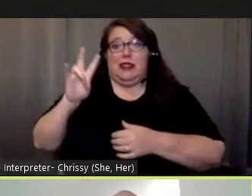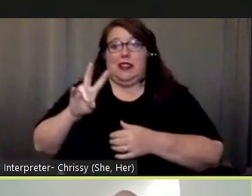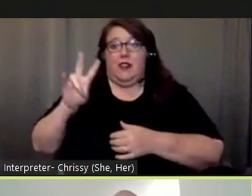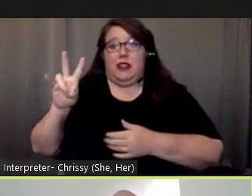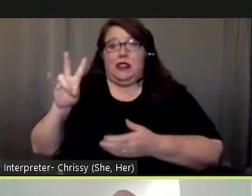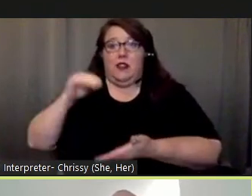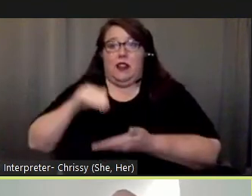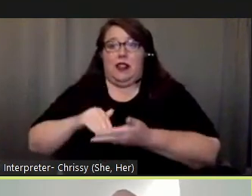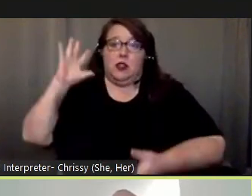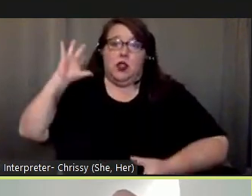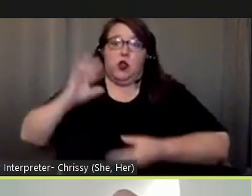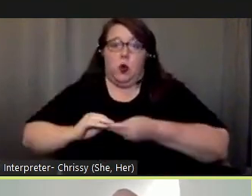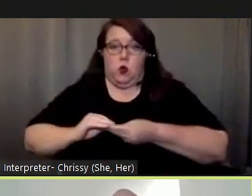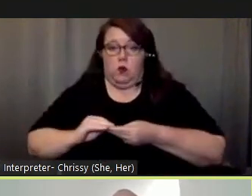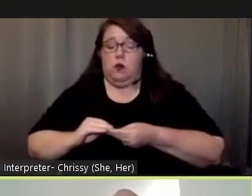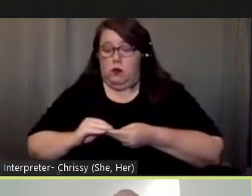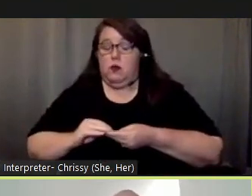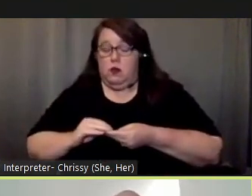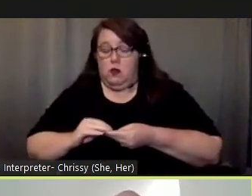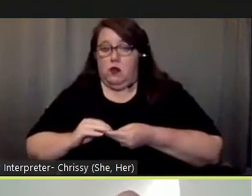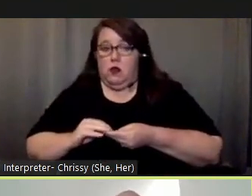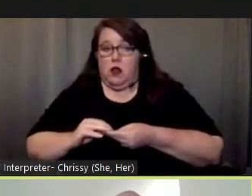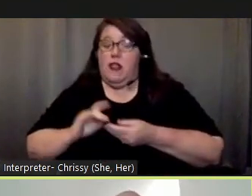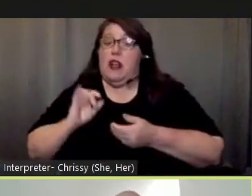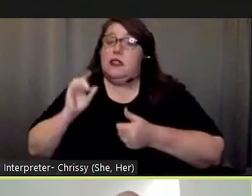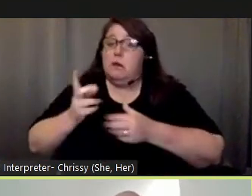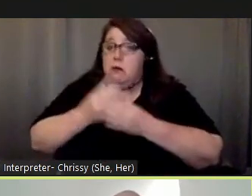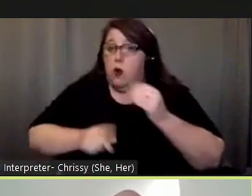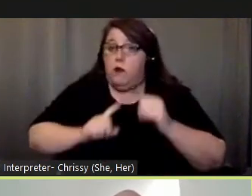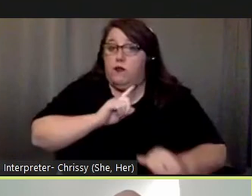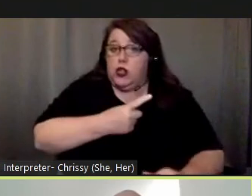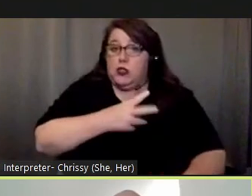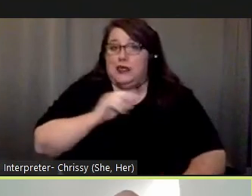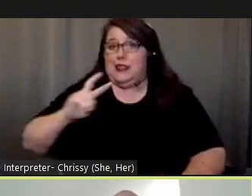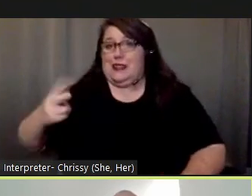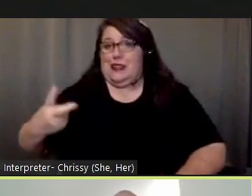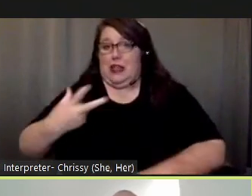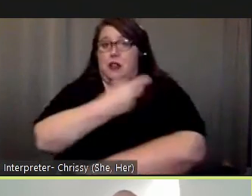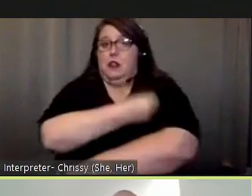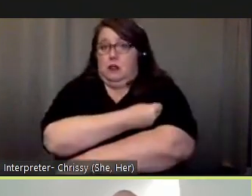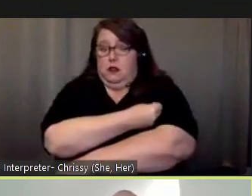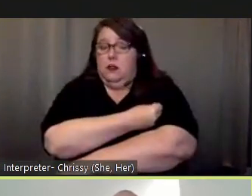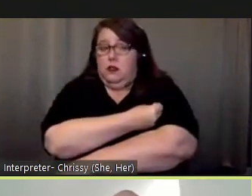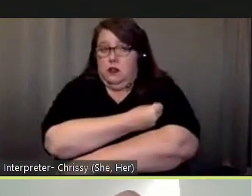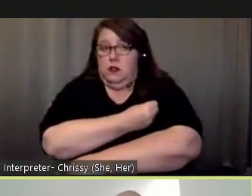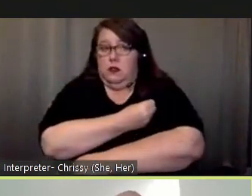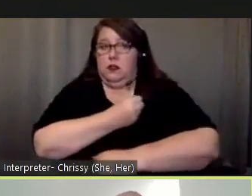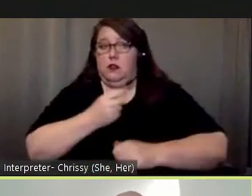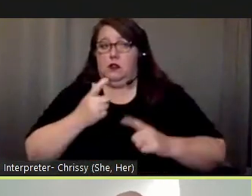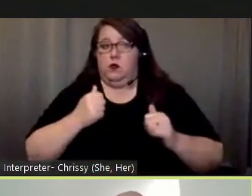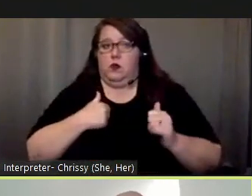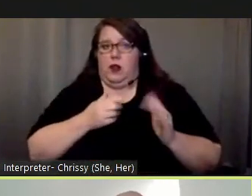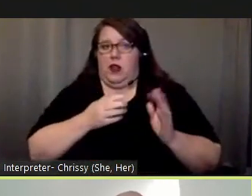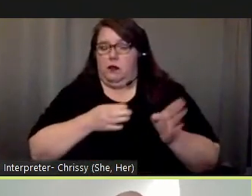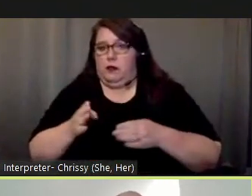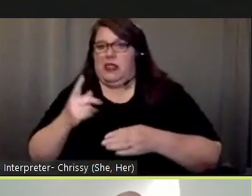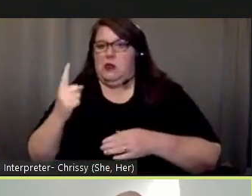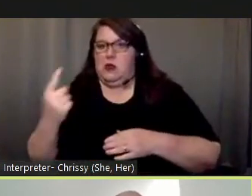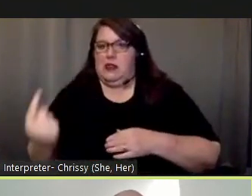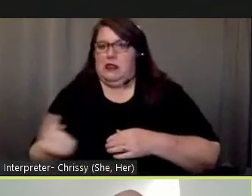177,000 total doses. This is both first and second doses as we move to a single inventory system in